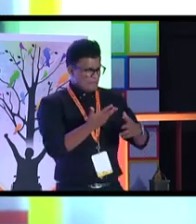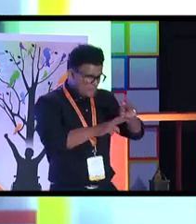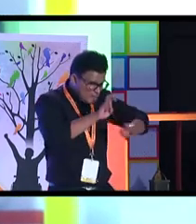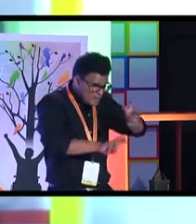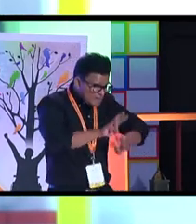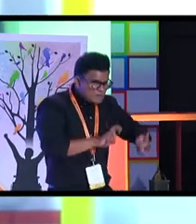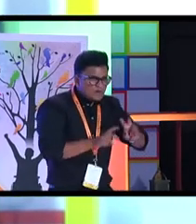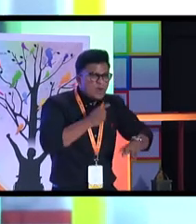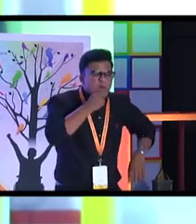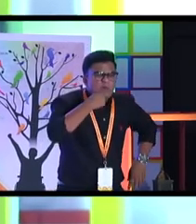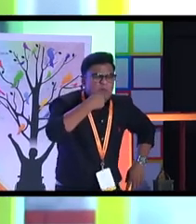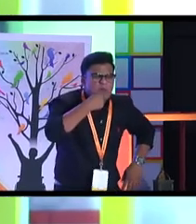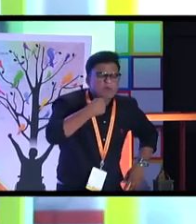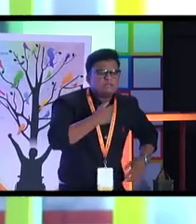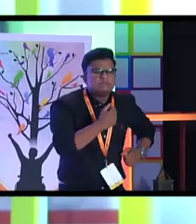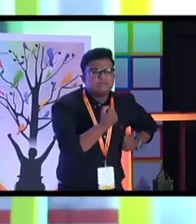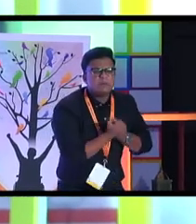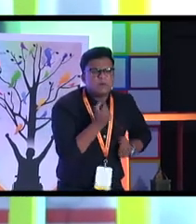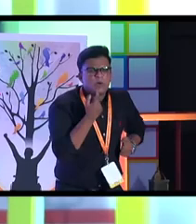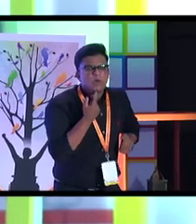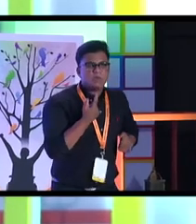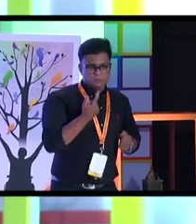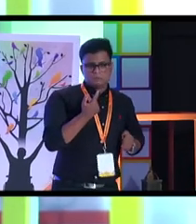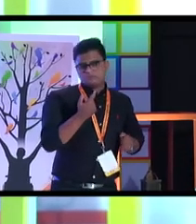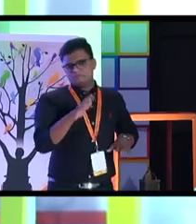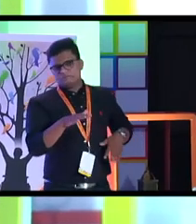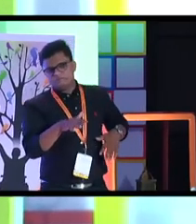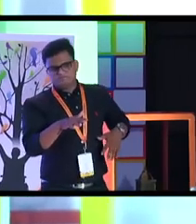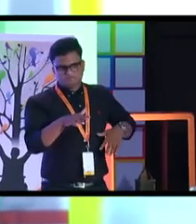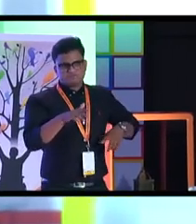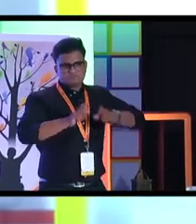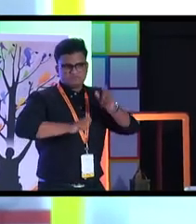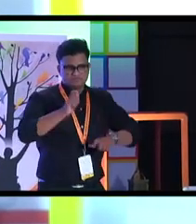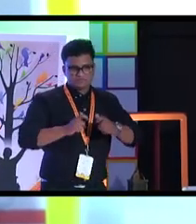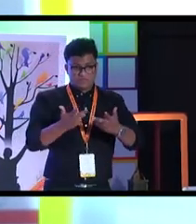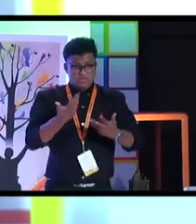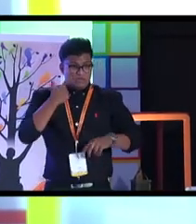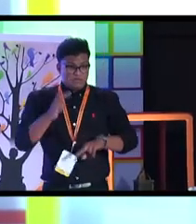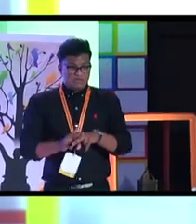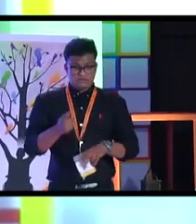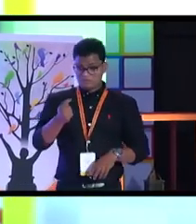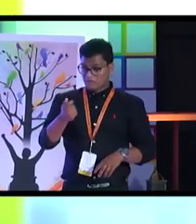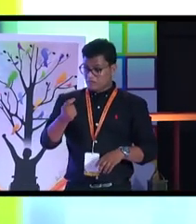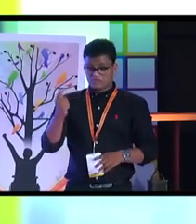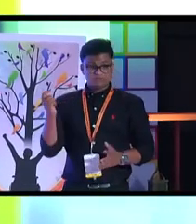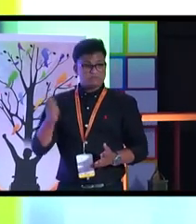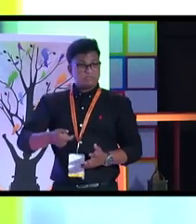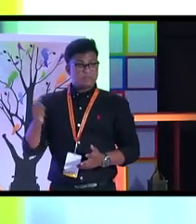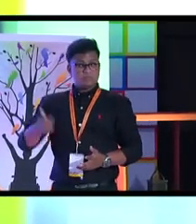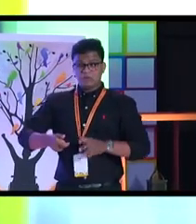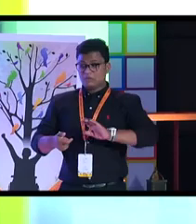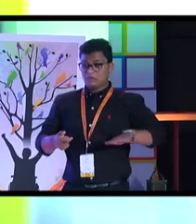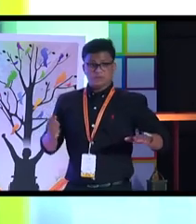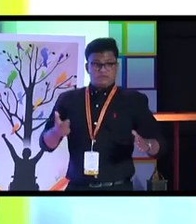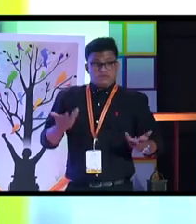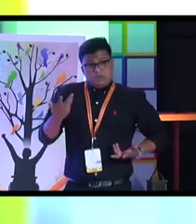us, that who will need the support. And when we see the kind of investment we make on the kids,